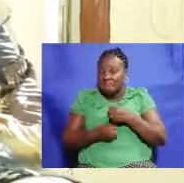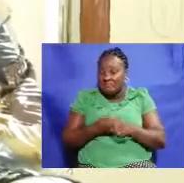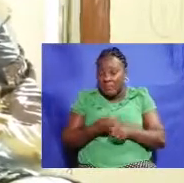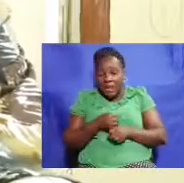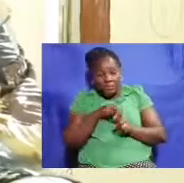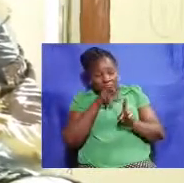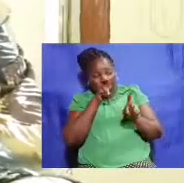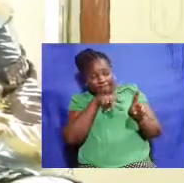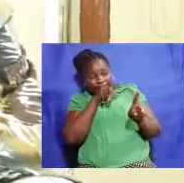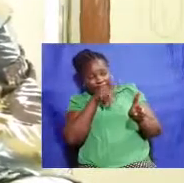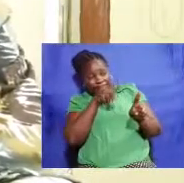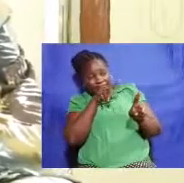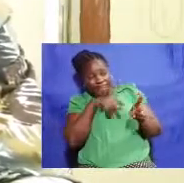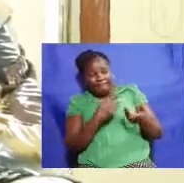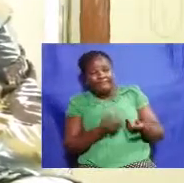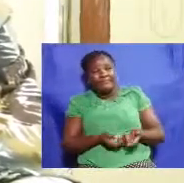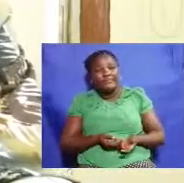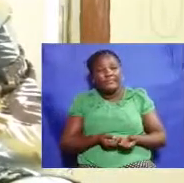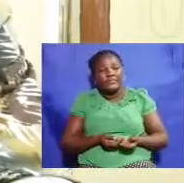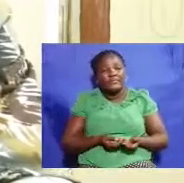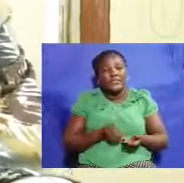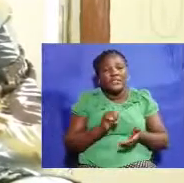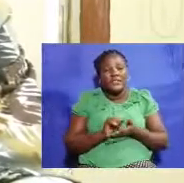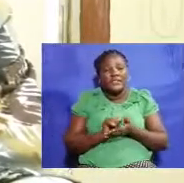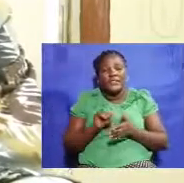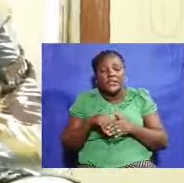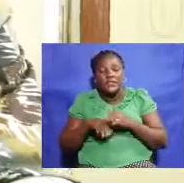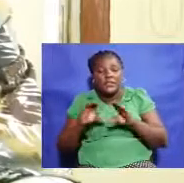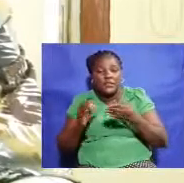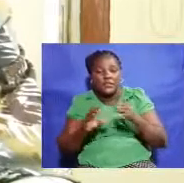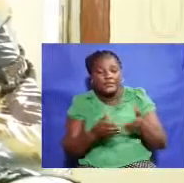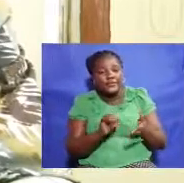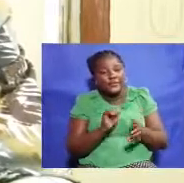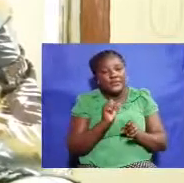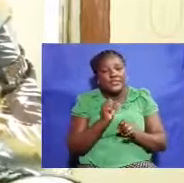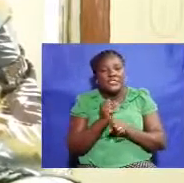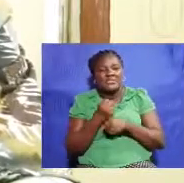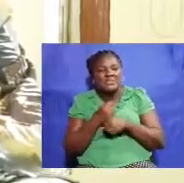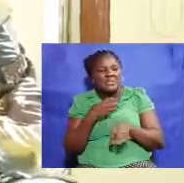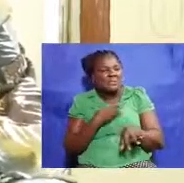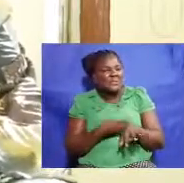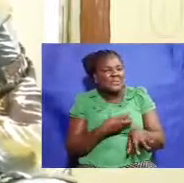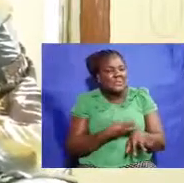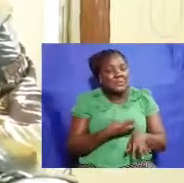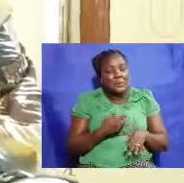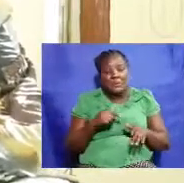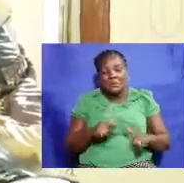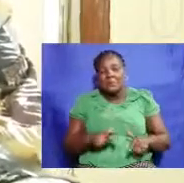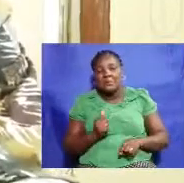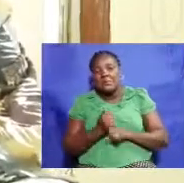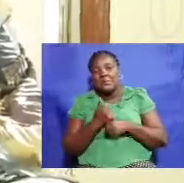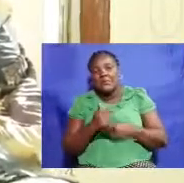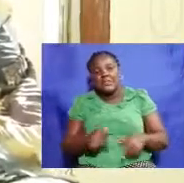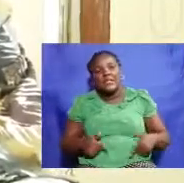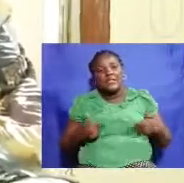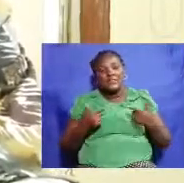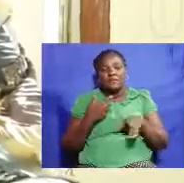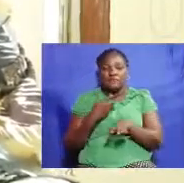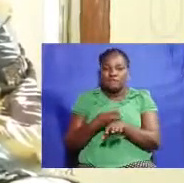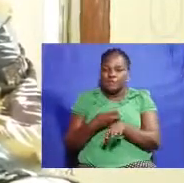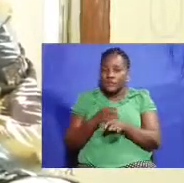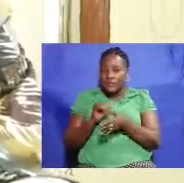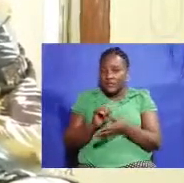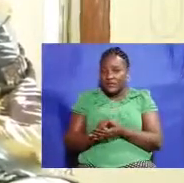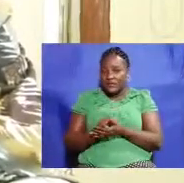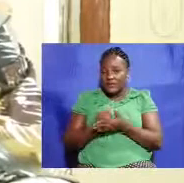either stigma and discrimination within the community that makes it difficult for them to even make a living within the community. And that to a large extent